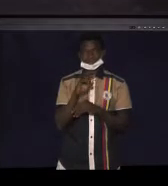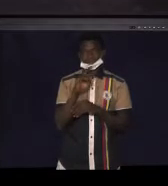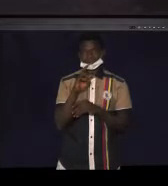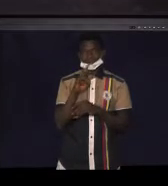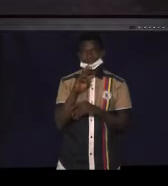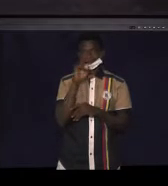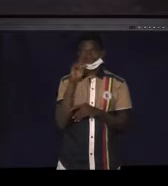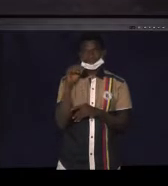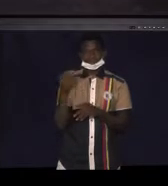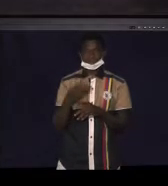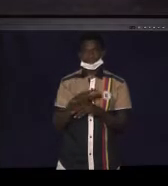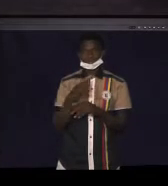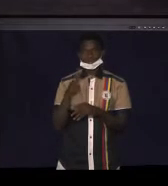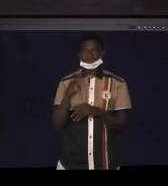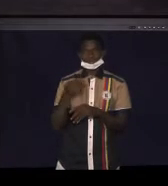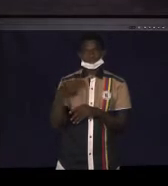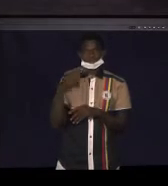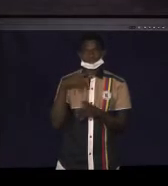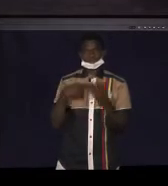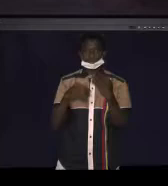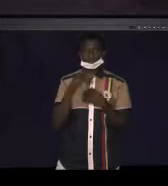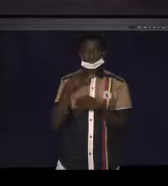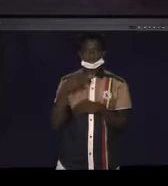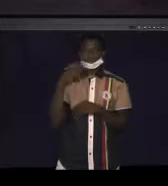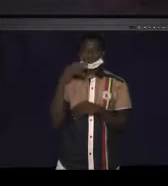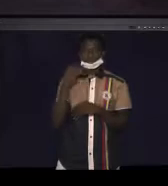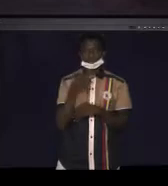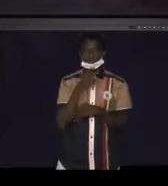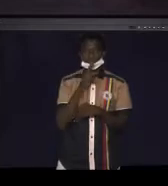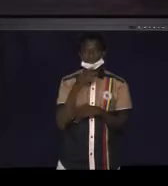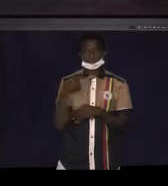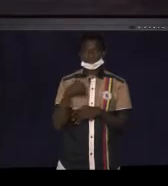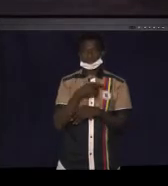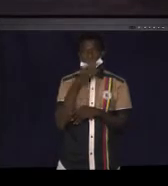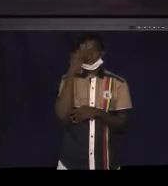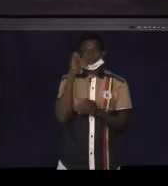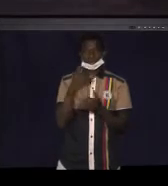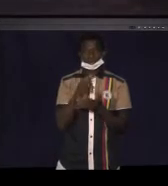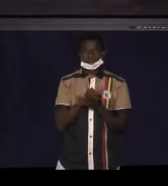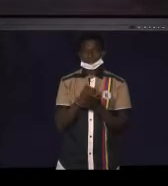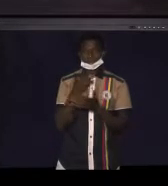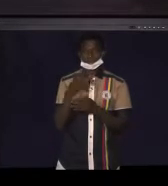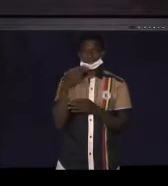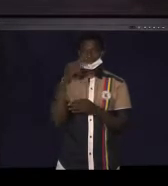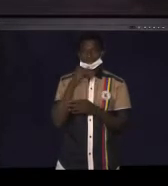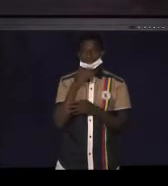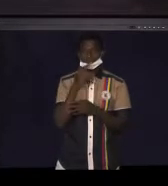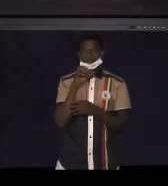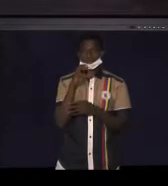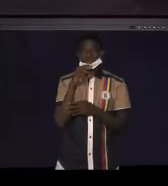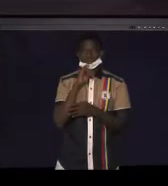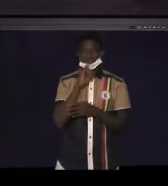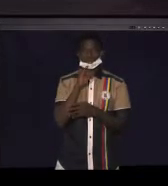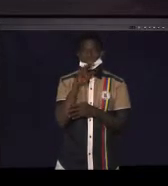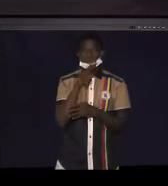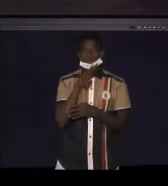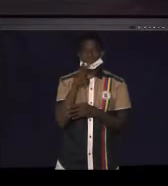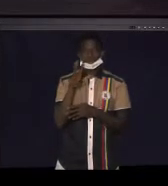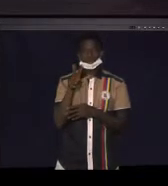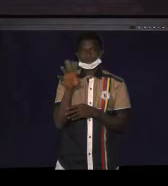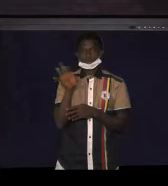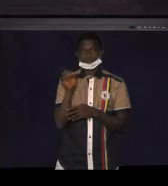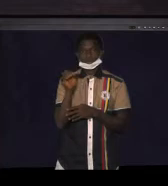by the height. But what is the height of the water? We know that the height of the drum